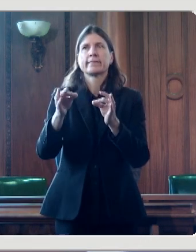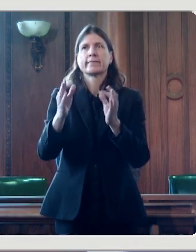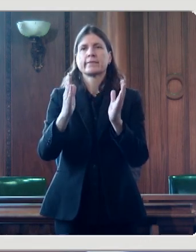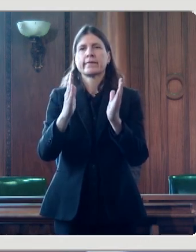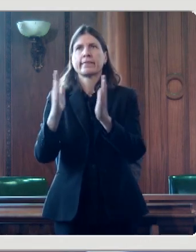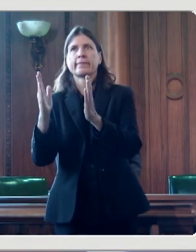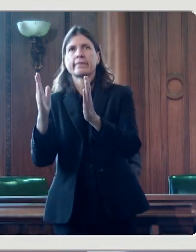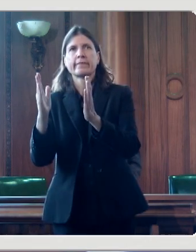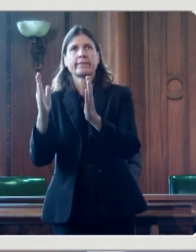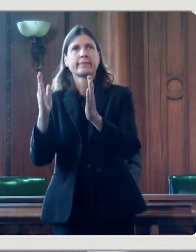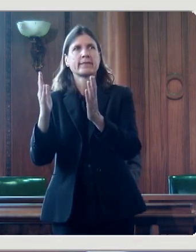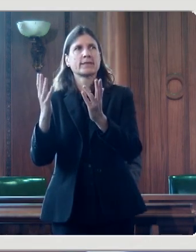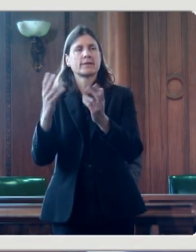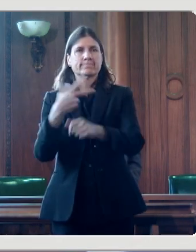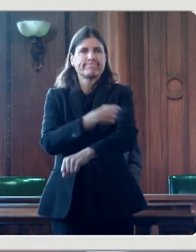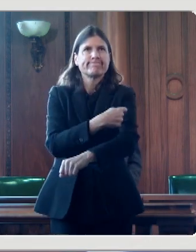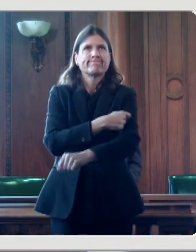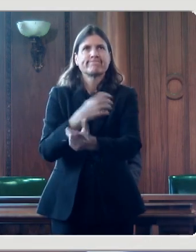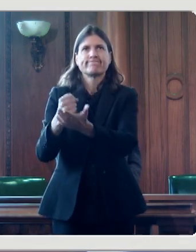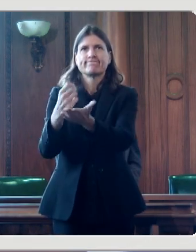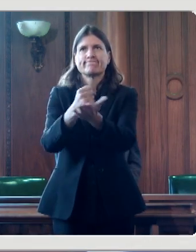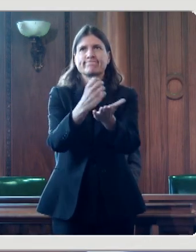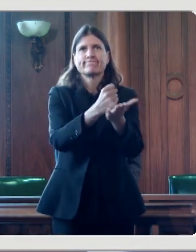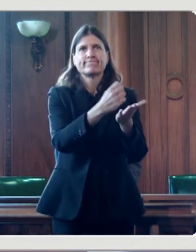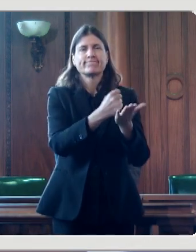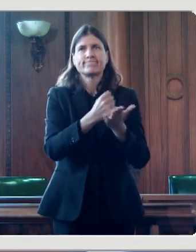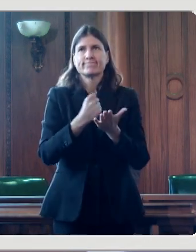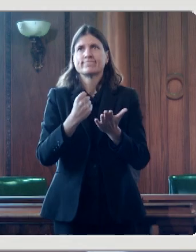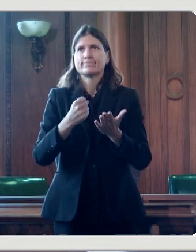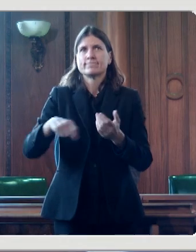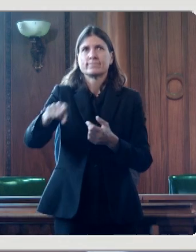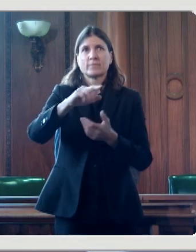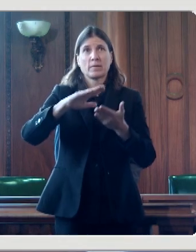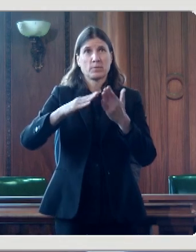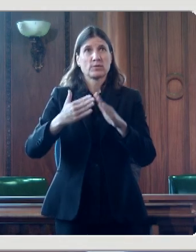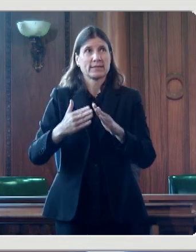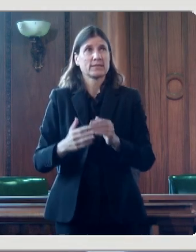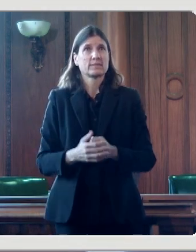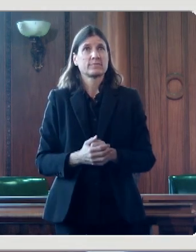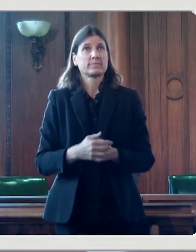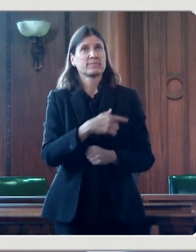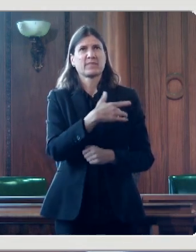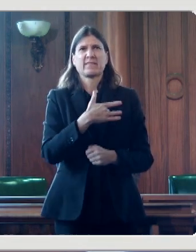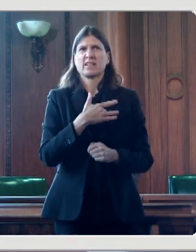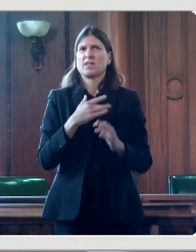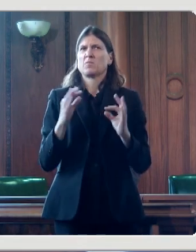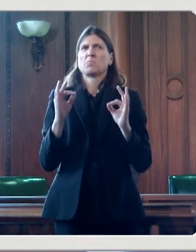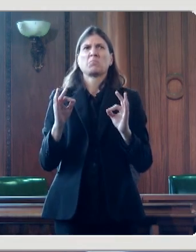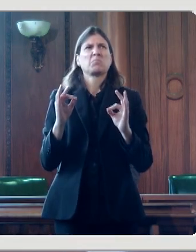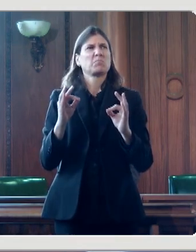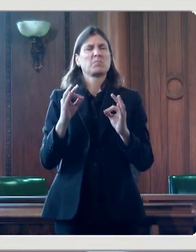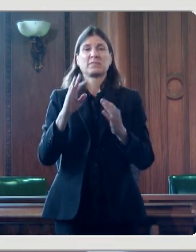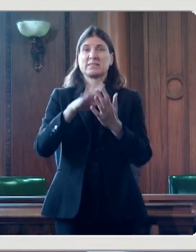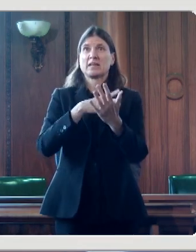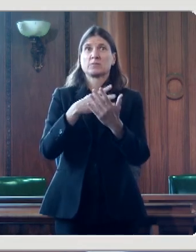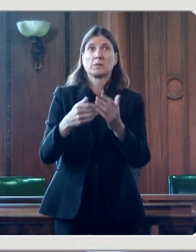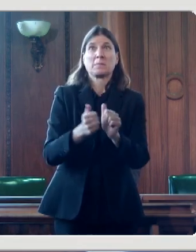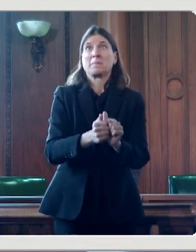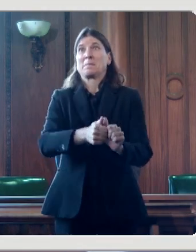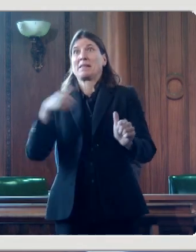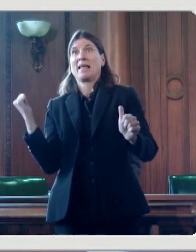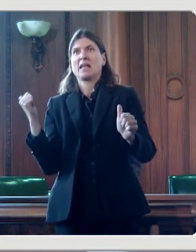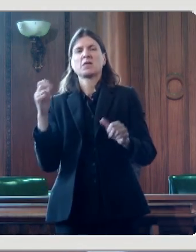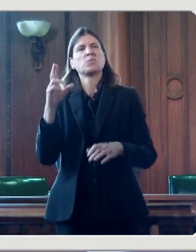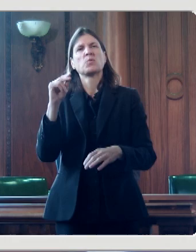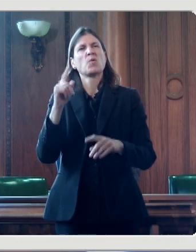any reason to suspect that we won't be able to complete things That is to say, in the month of